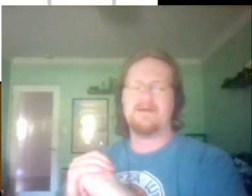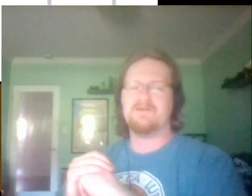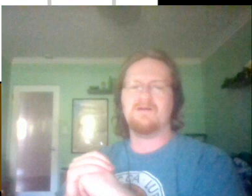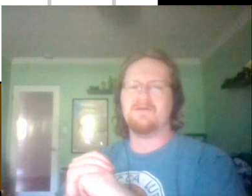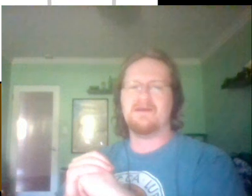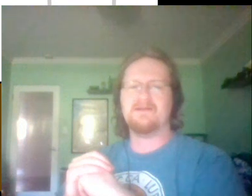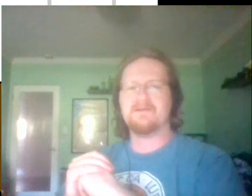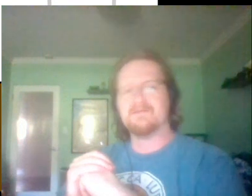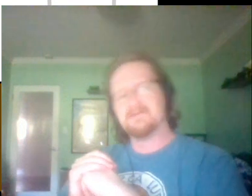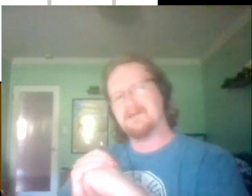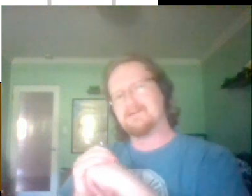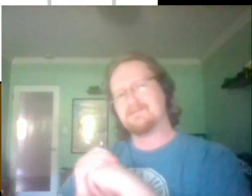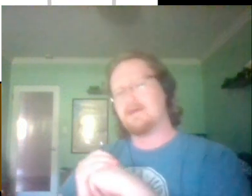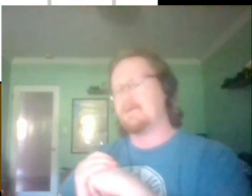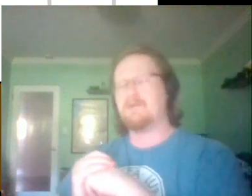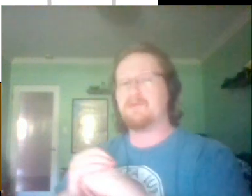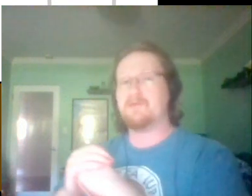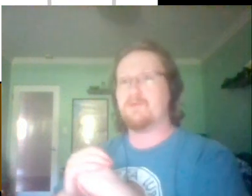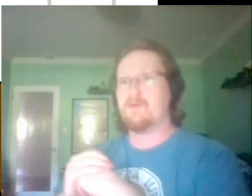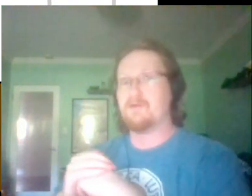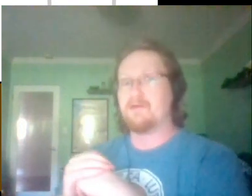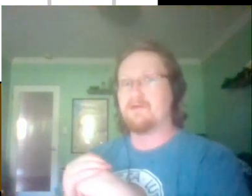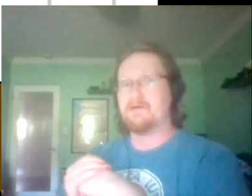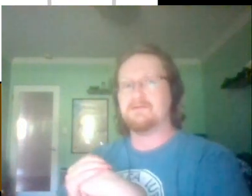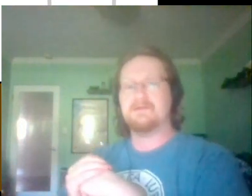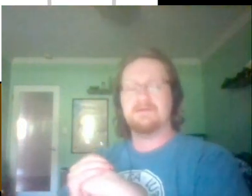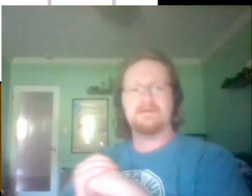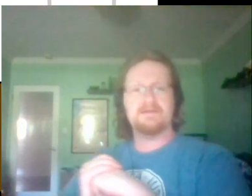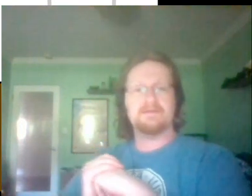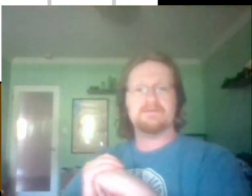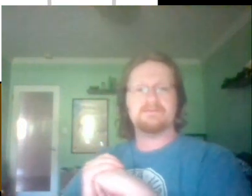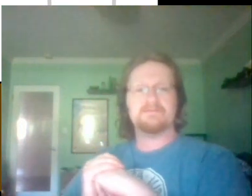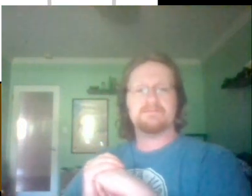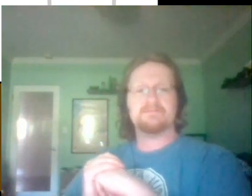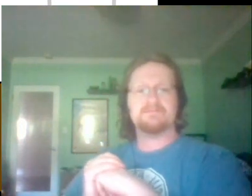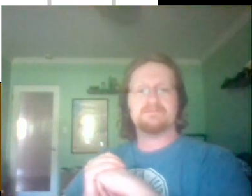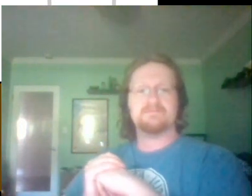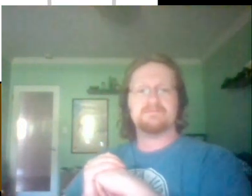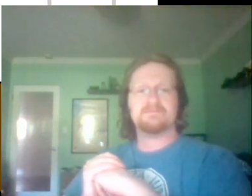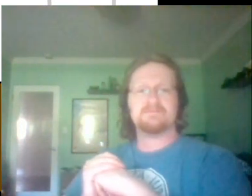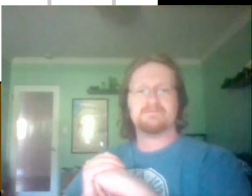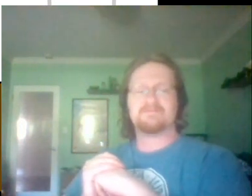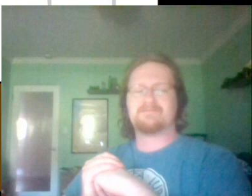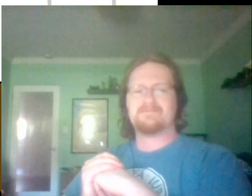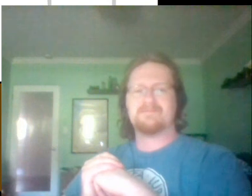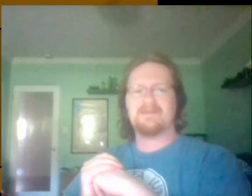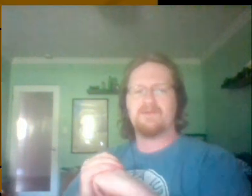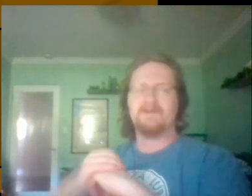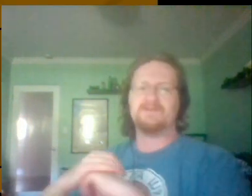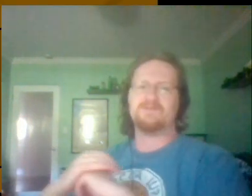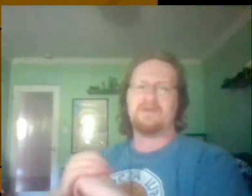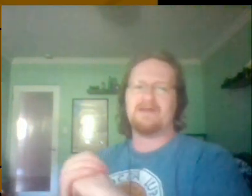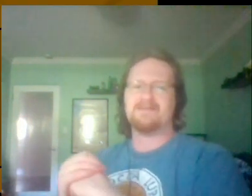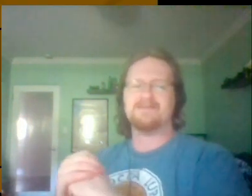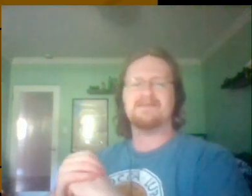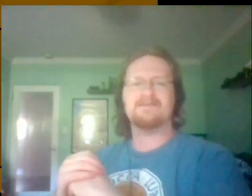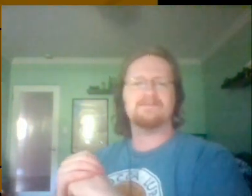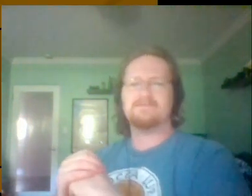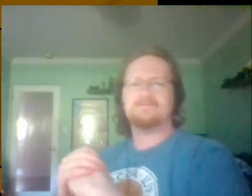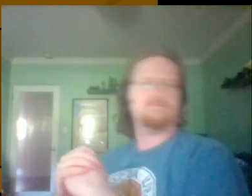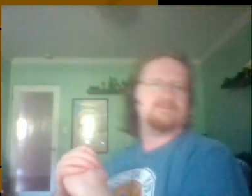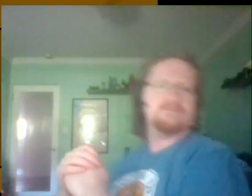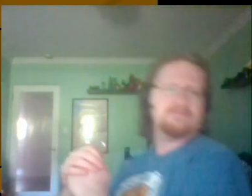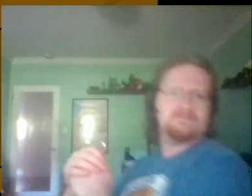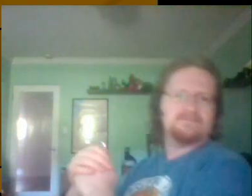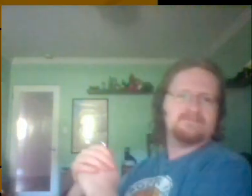Oh, yeah, they're already You heard it, folks. I don't blame them with weather like that. Let's keep your swimsuit on outside your pants. Tonight, folks, and